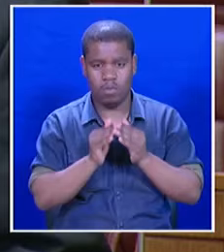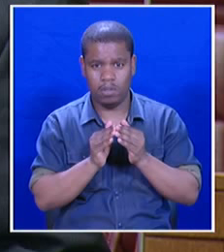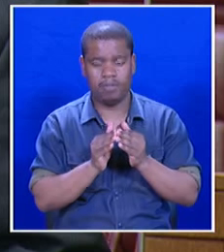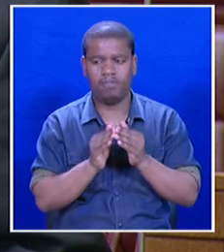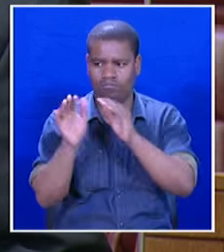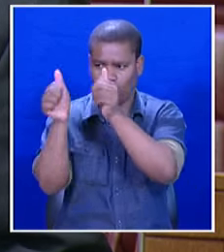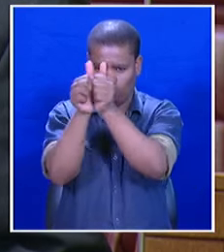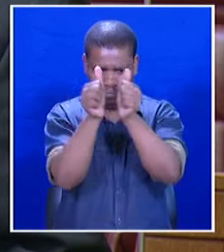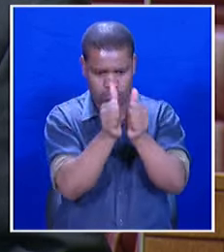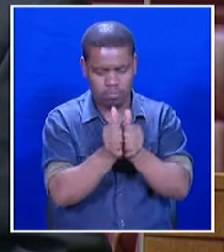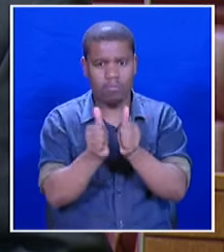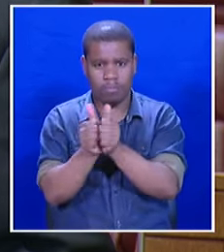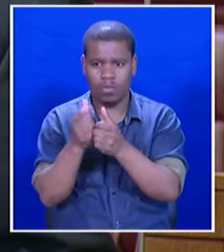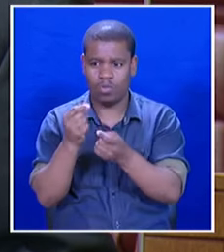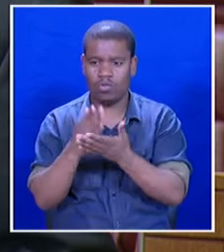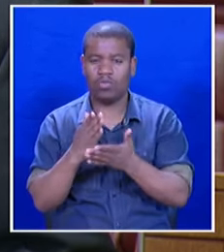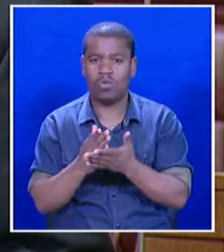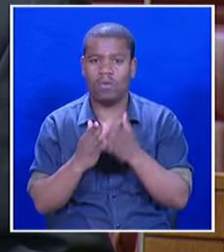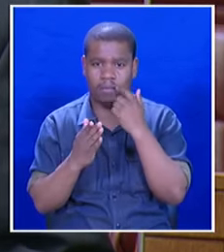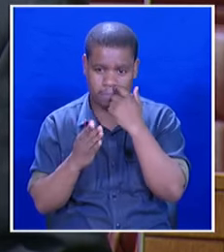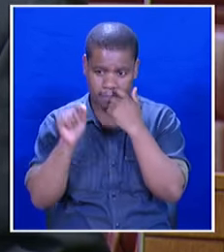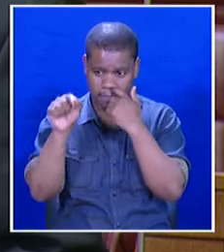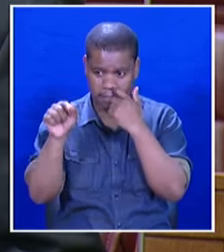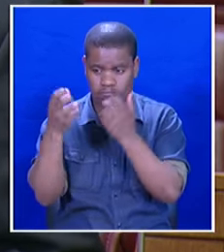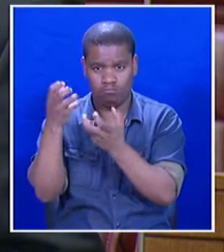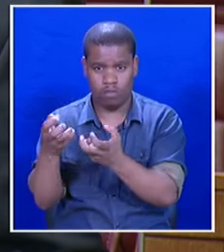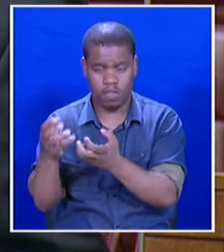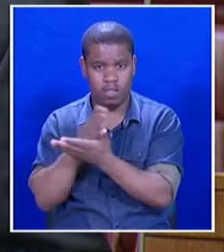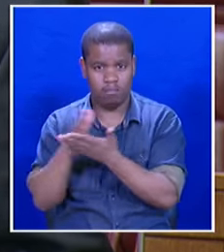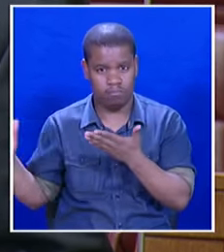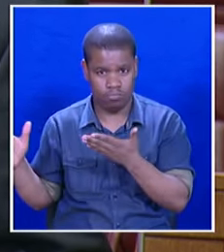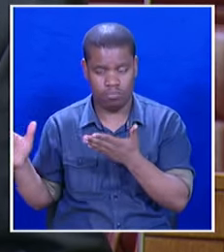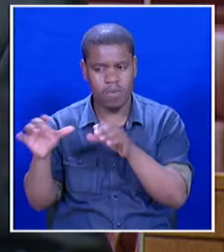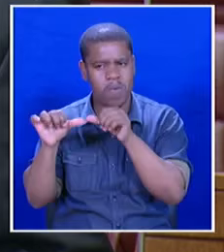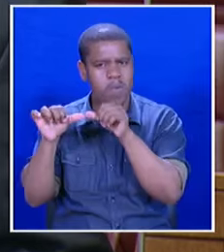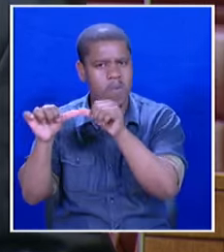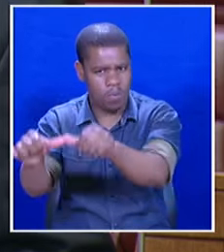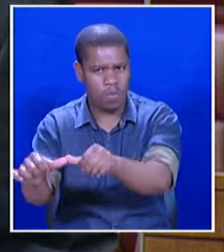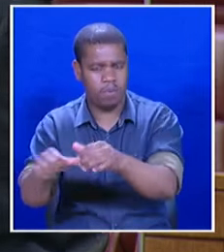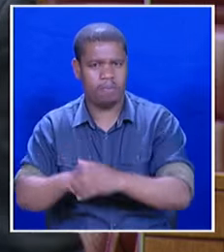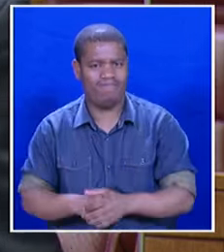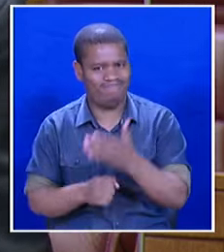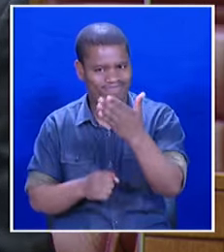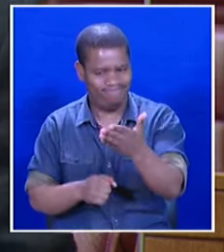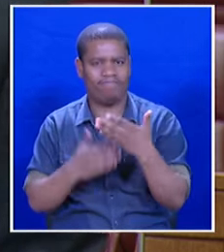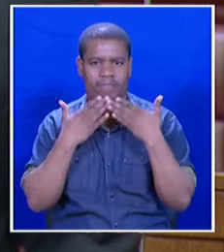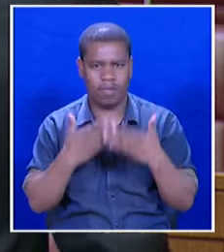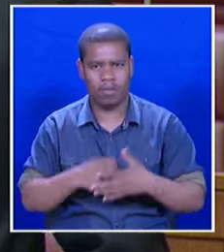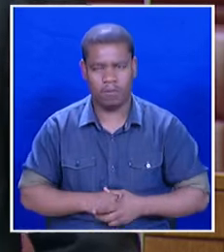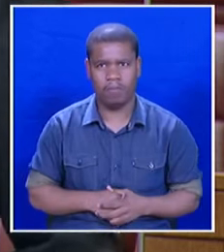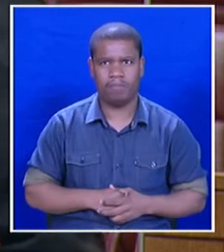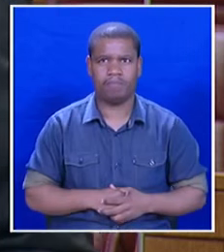to combat poverty sustainably? Thank you. The Honorable